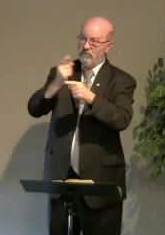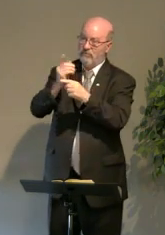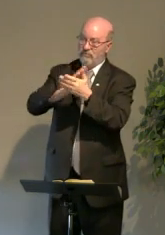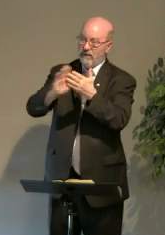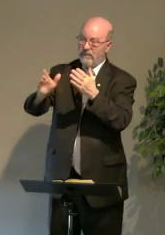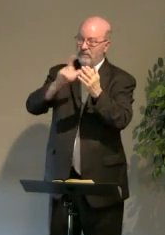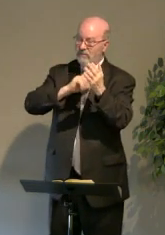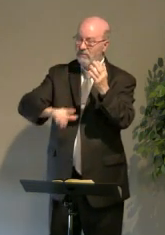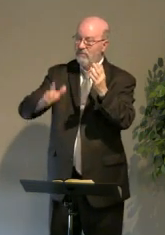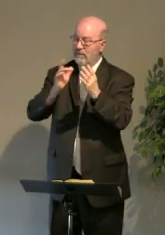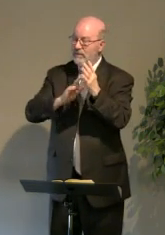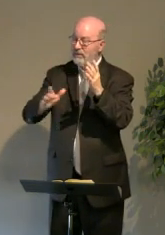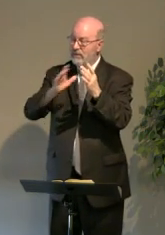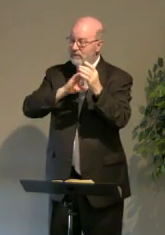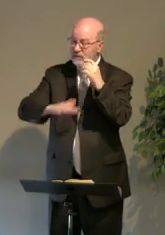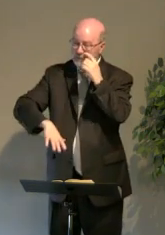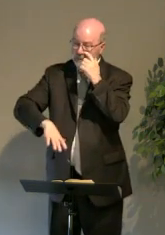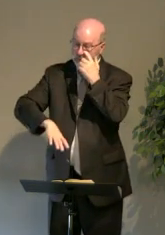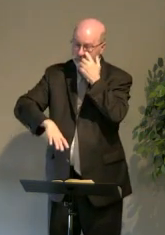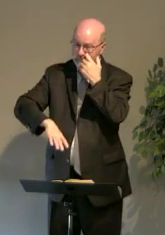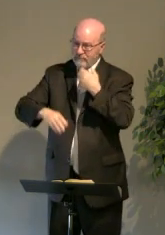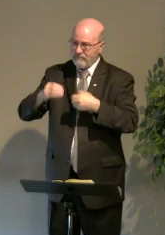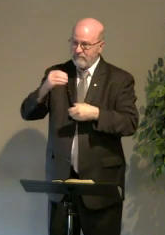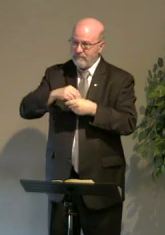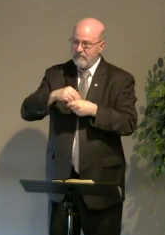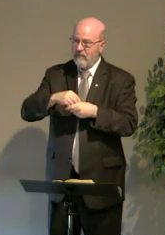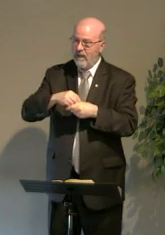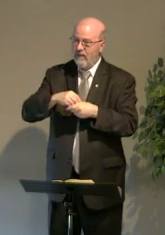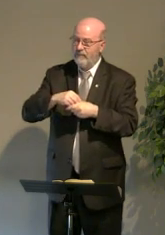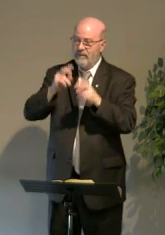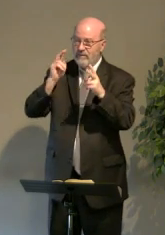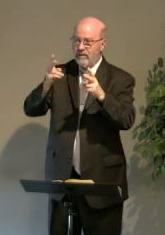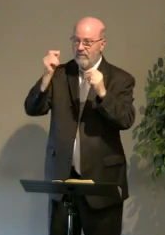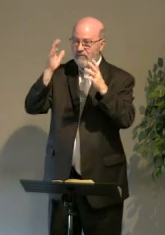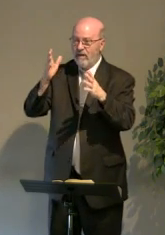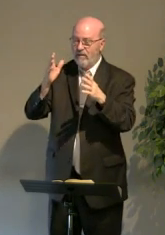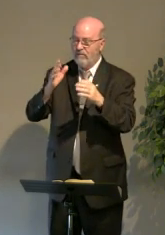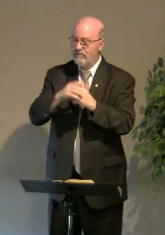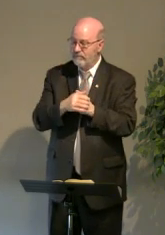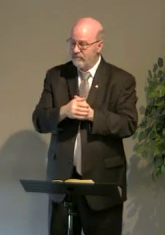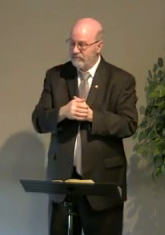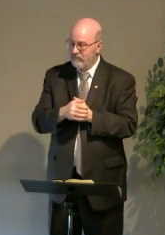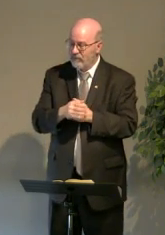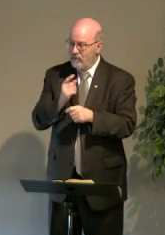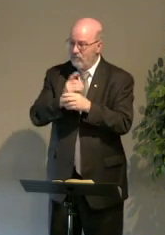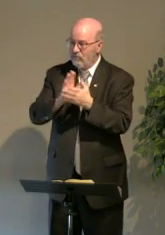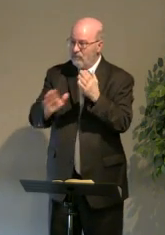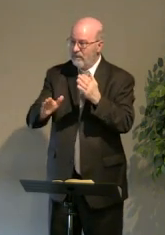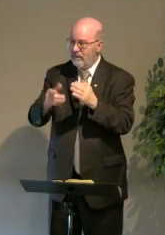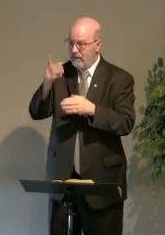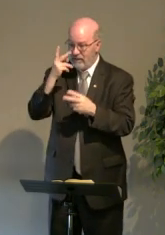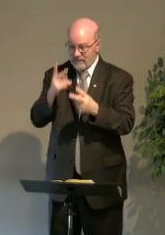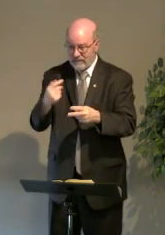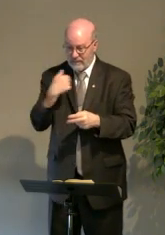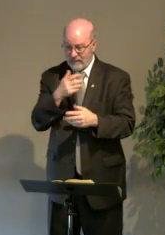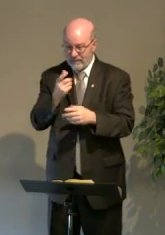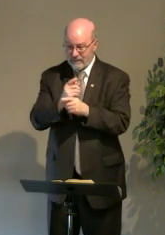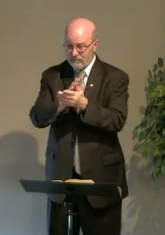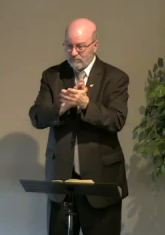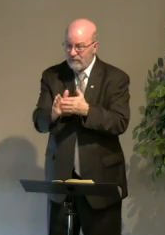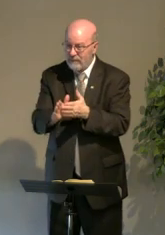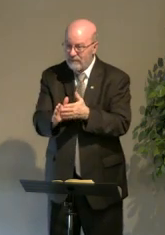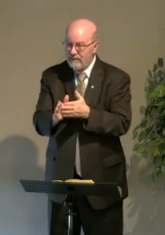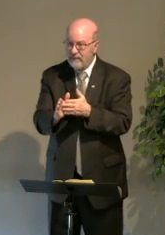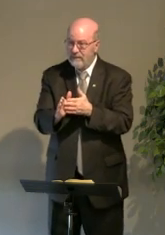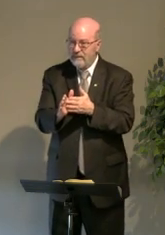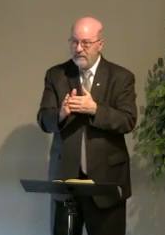the Lord Jesus Christ in the sight of God the Father, the one who we need to be concerned about. We're righteous in his eyes. I get goosebumps even